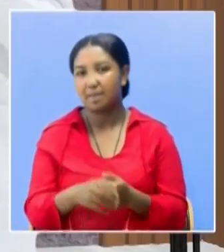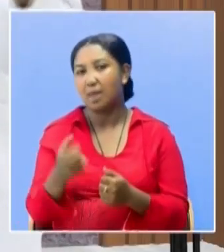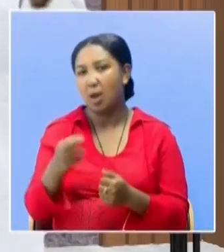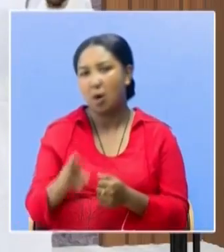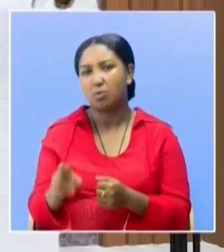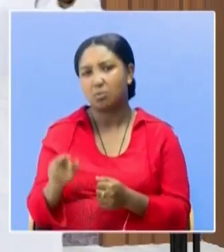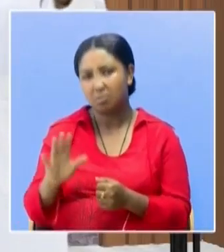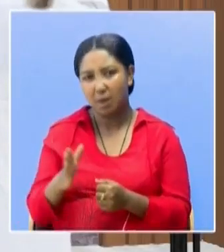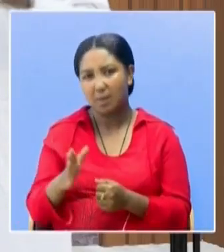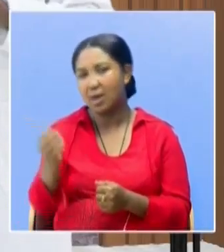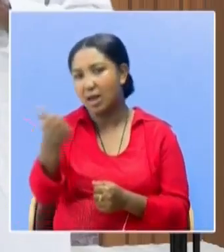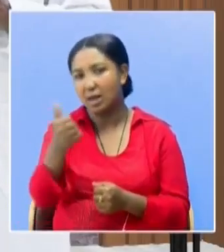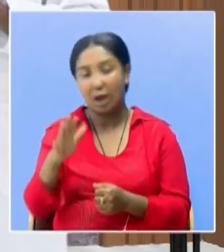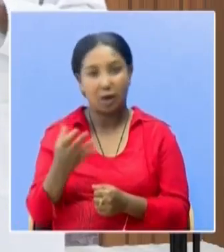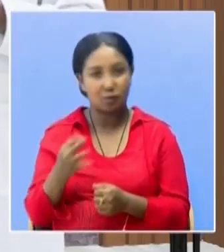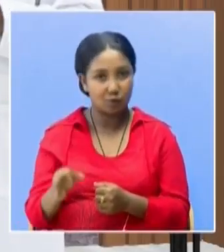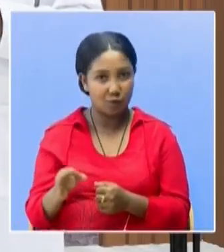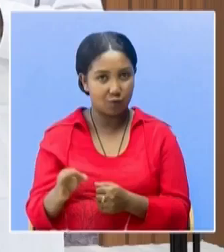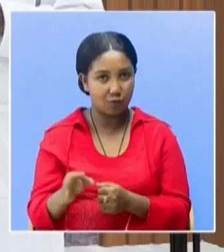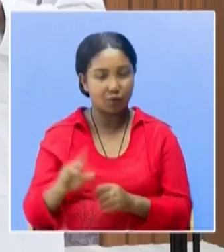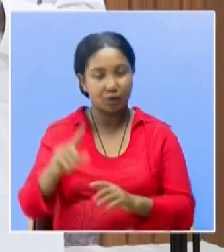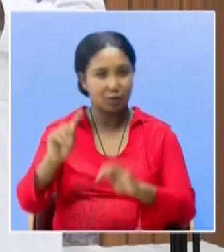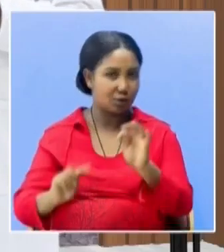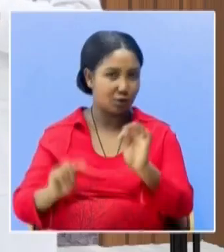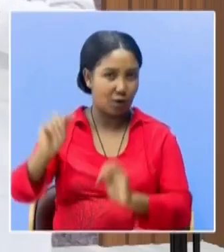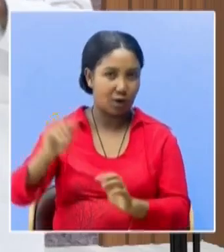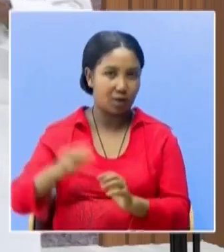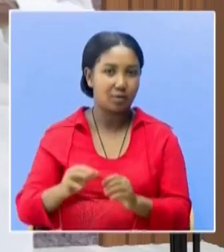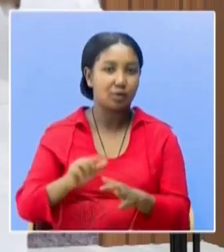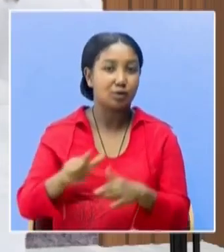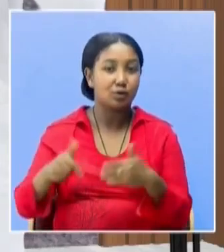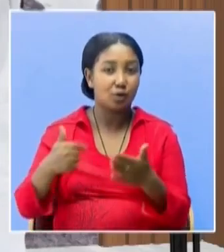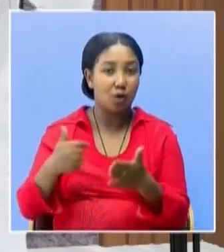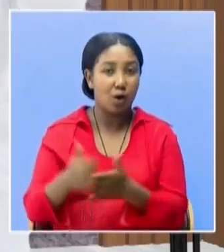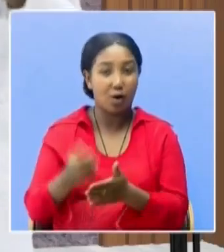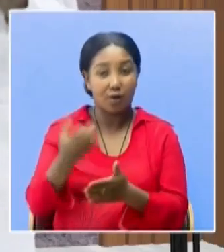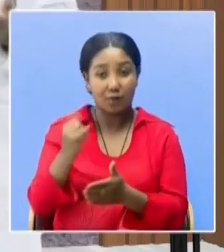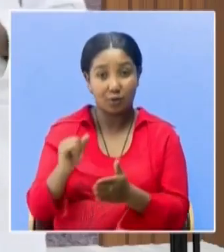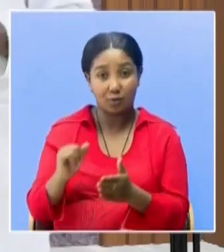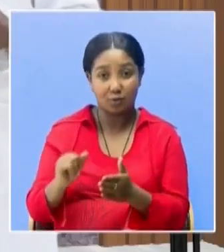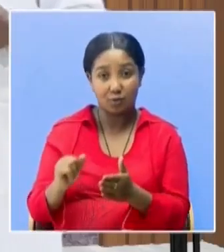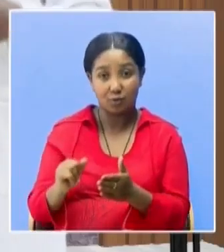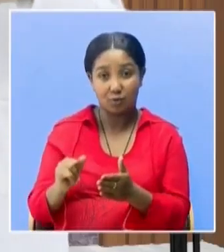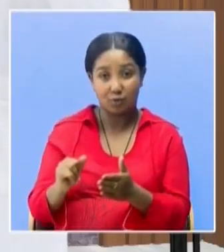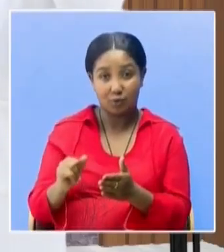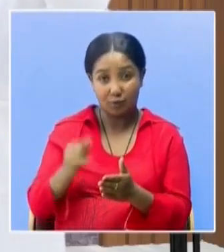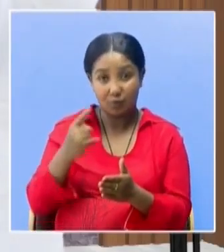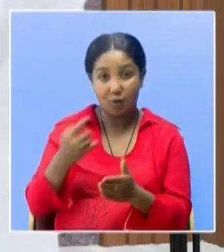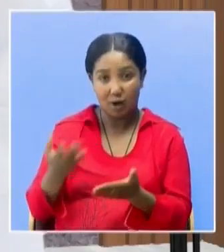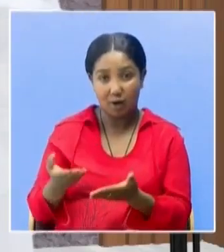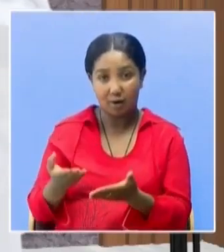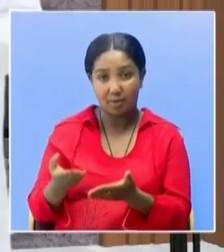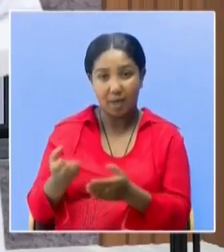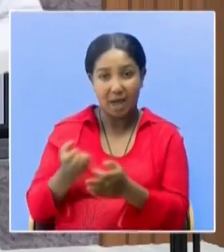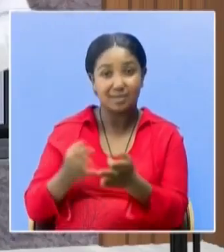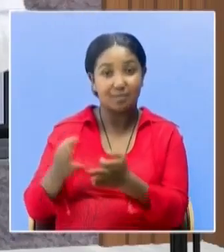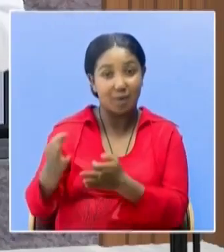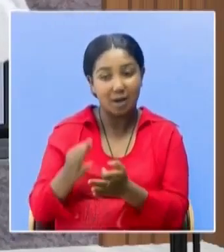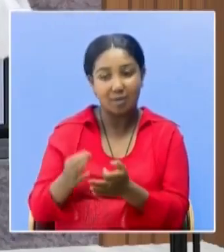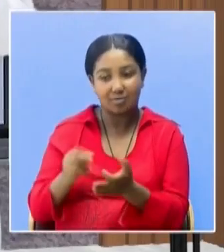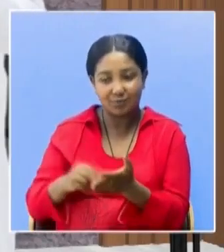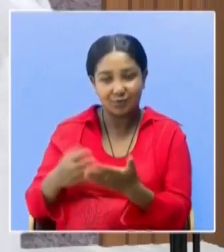it's maybe any kind of story. Therefore, if you are writing or just explaining or